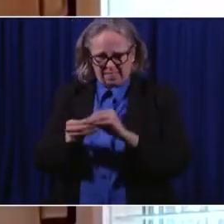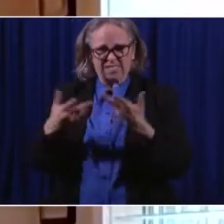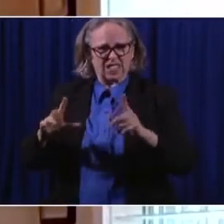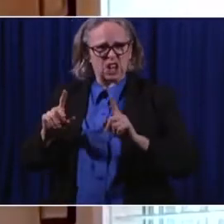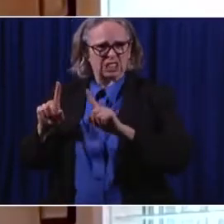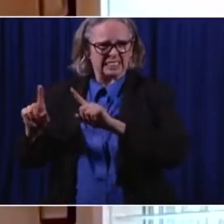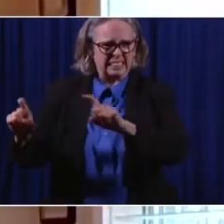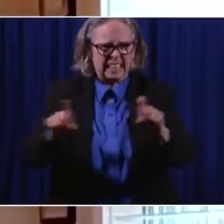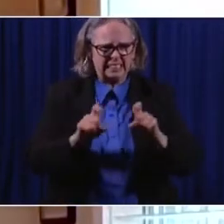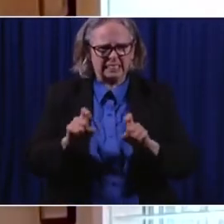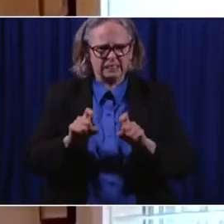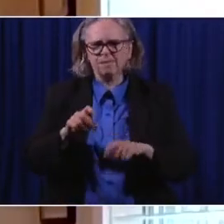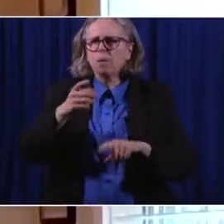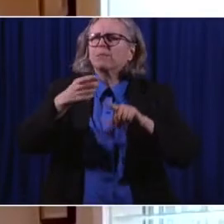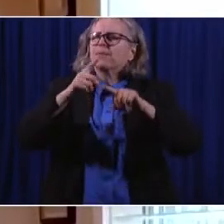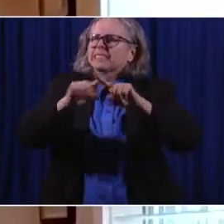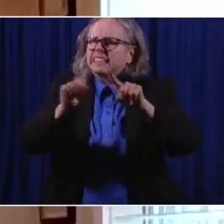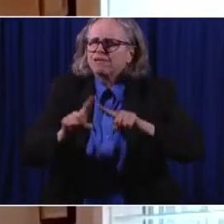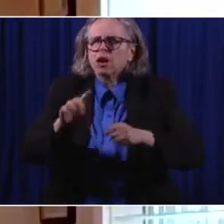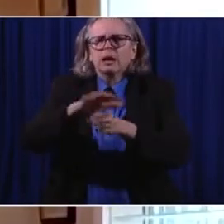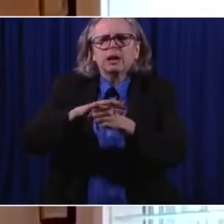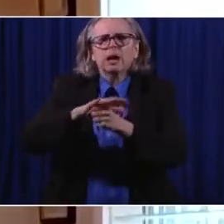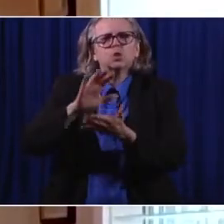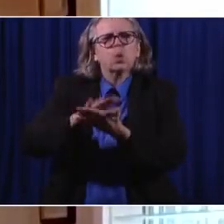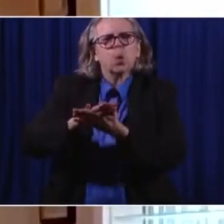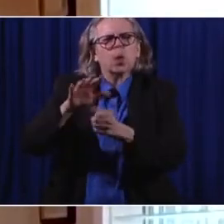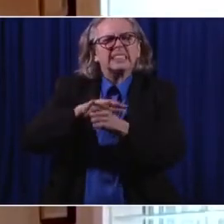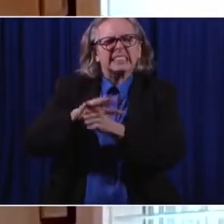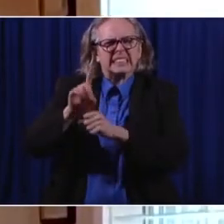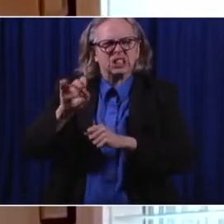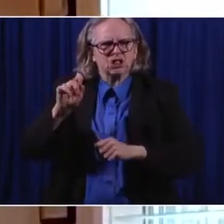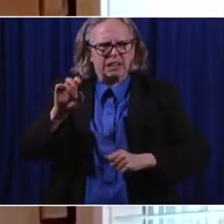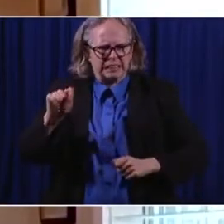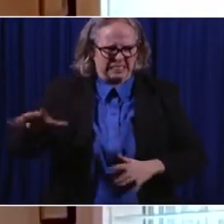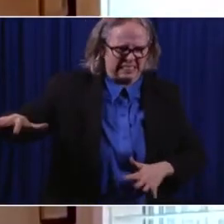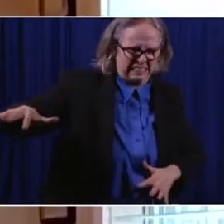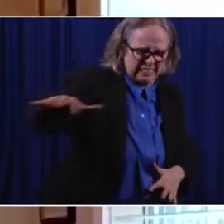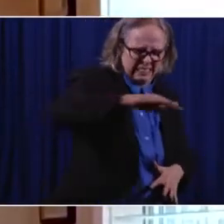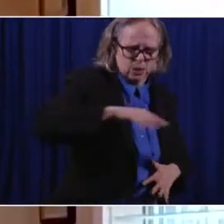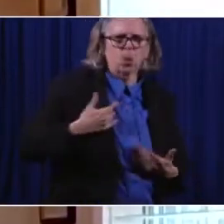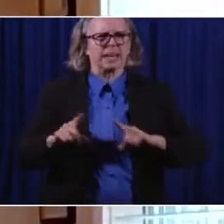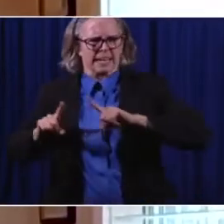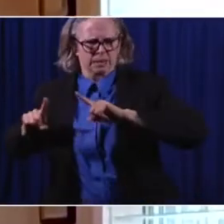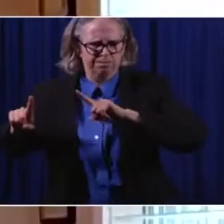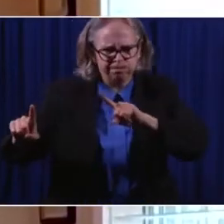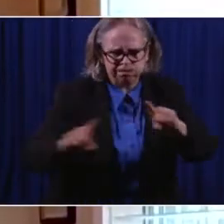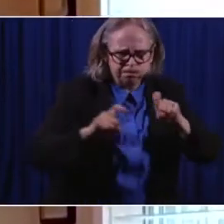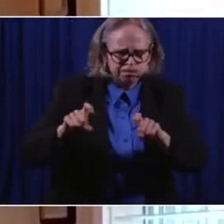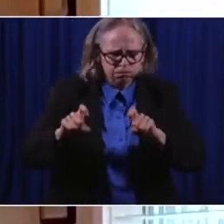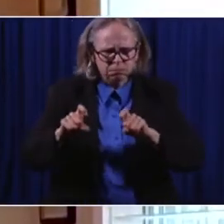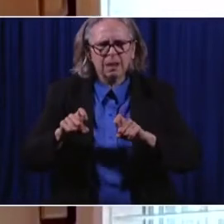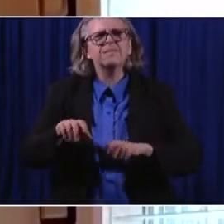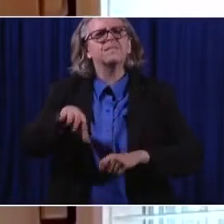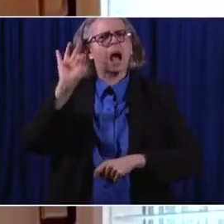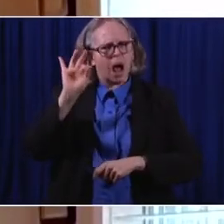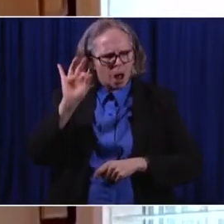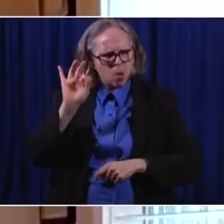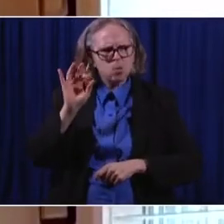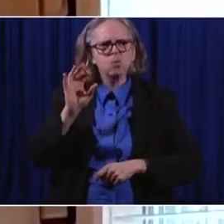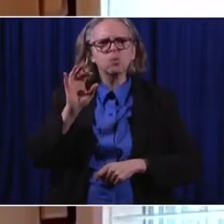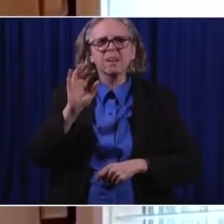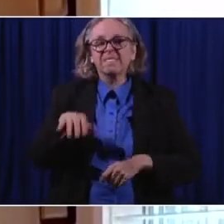between November 10th and December 18th. Now, among the students were 524